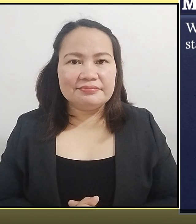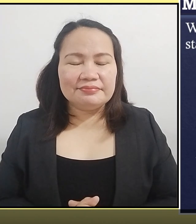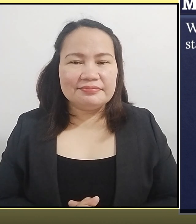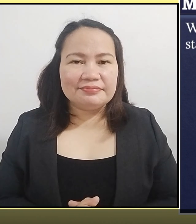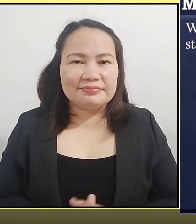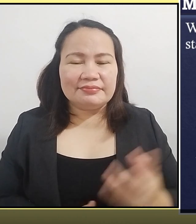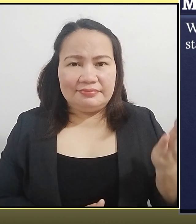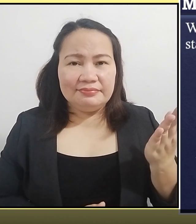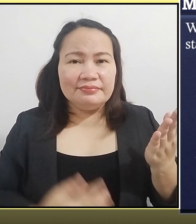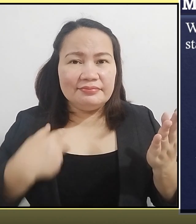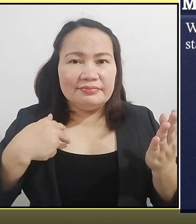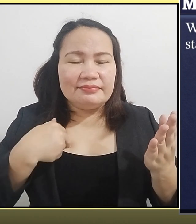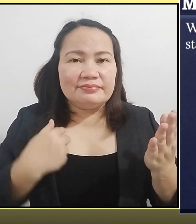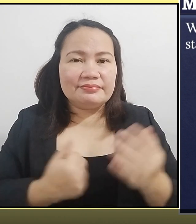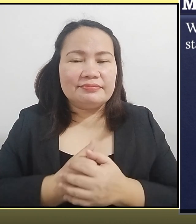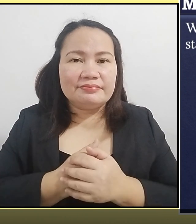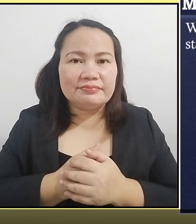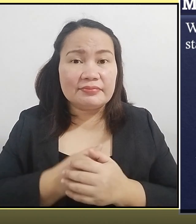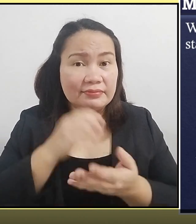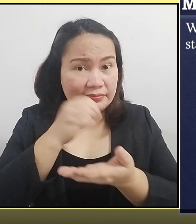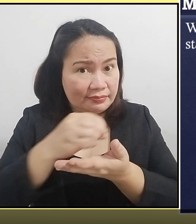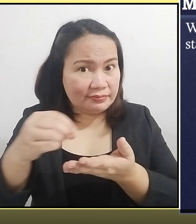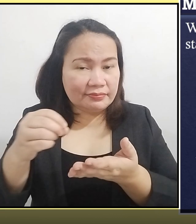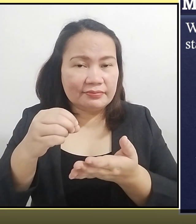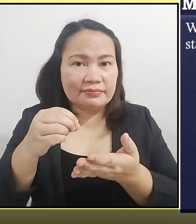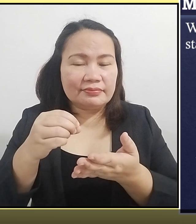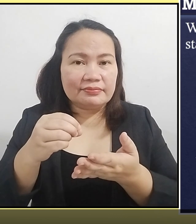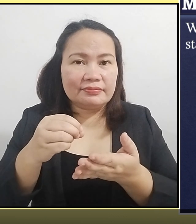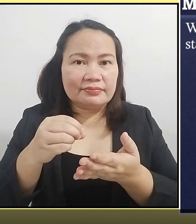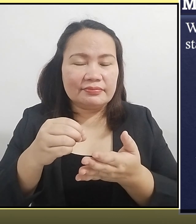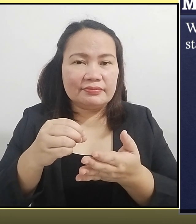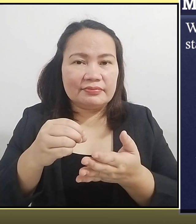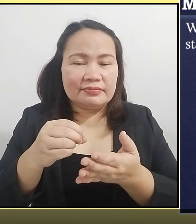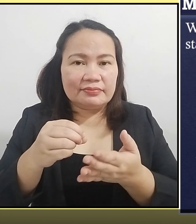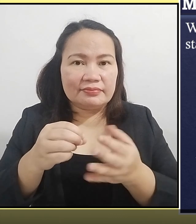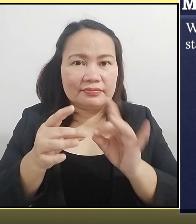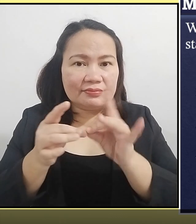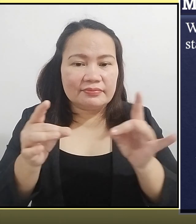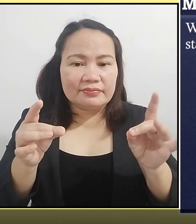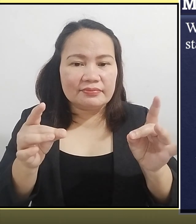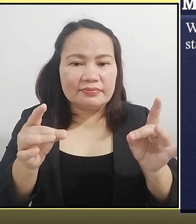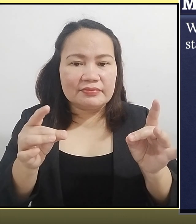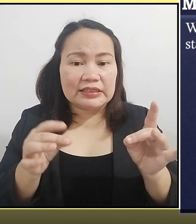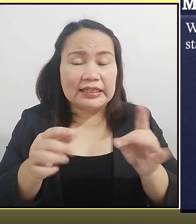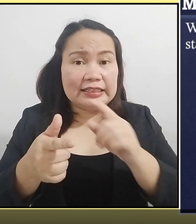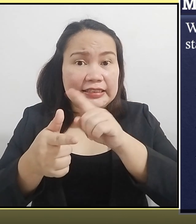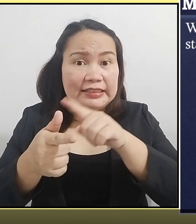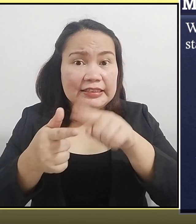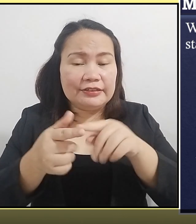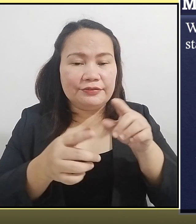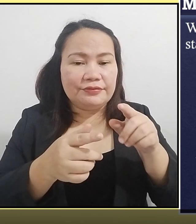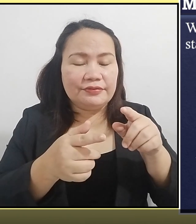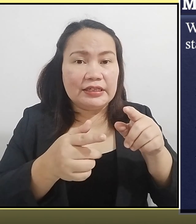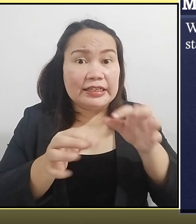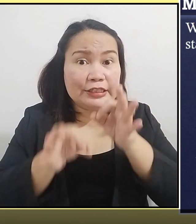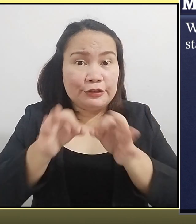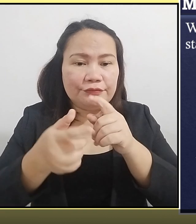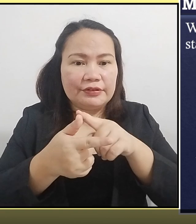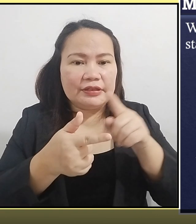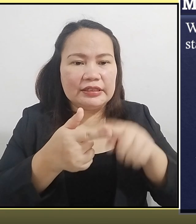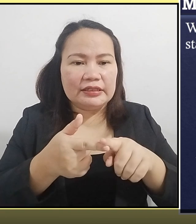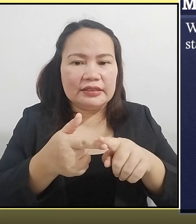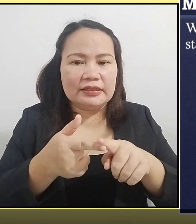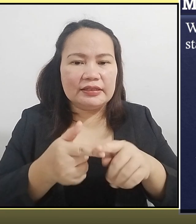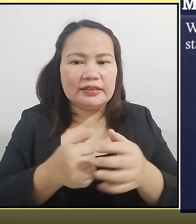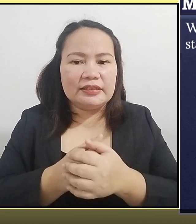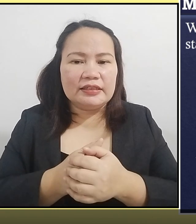Okay. So, I have here, write each statement in if-then form, then determine if each statement is a good definition